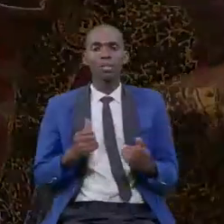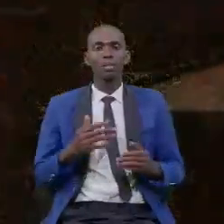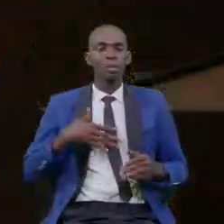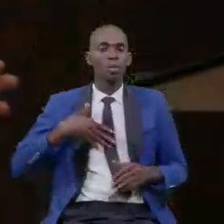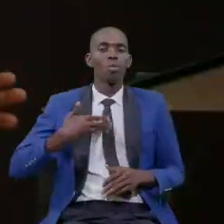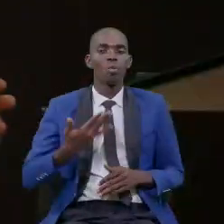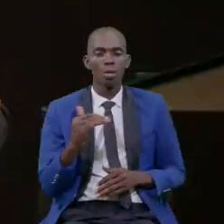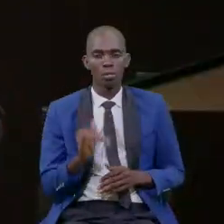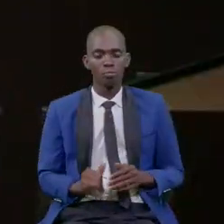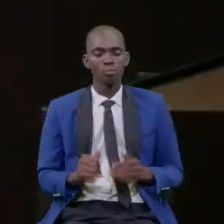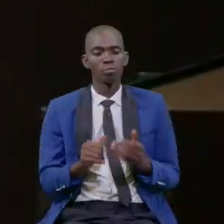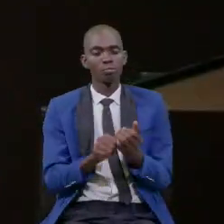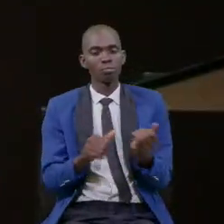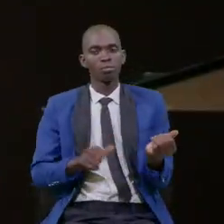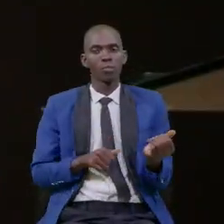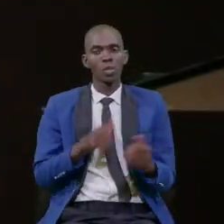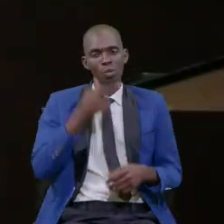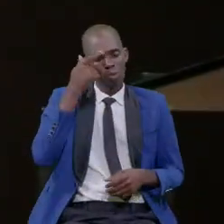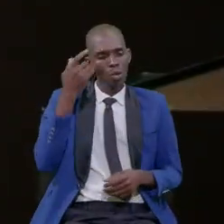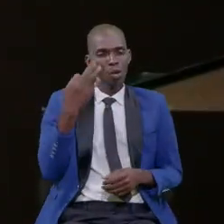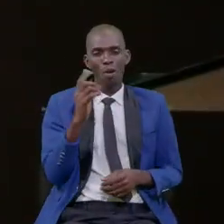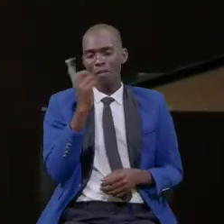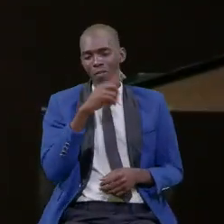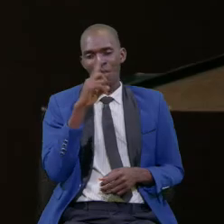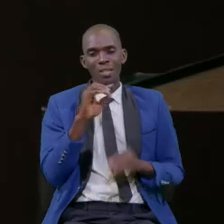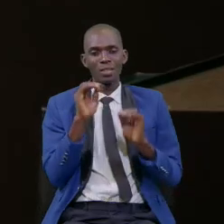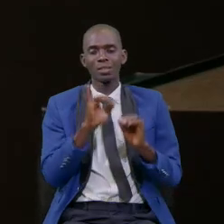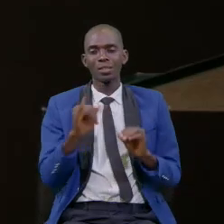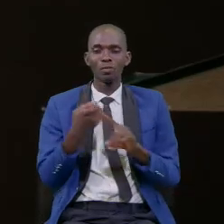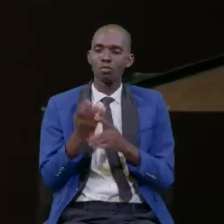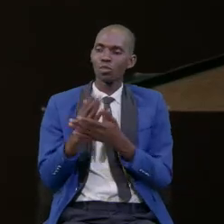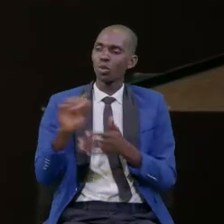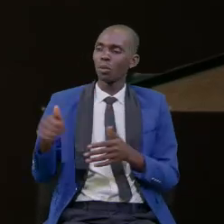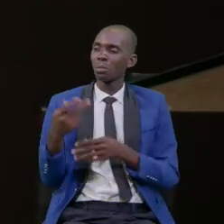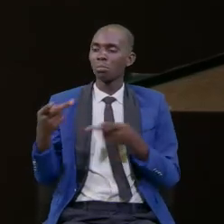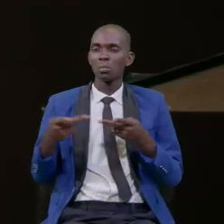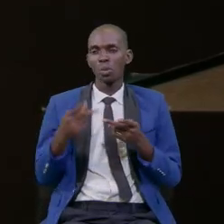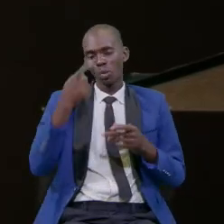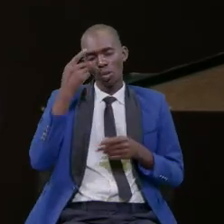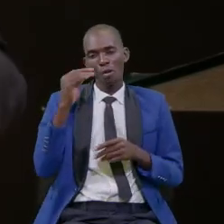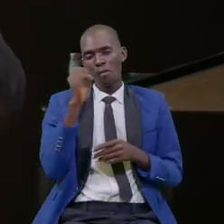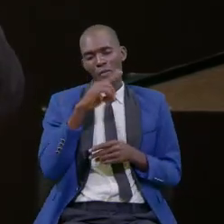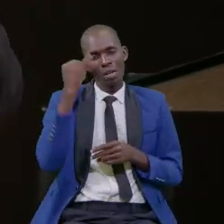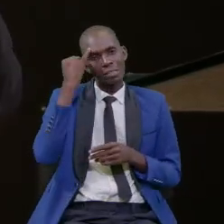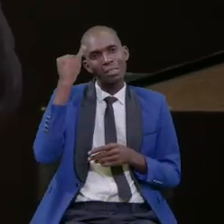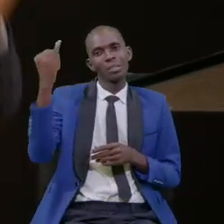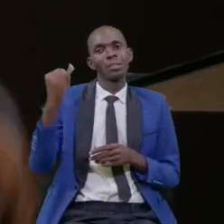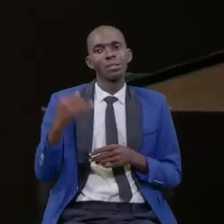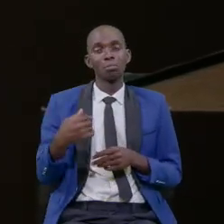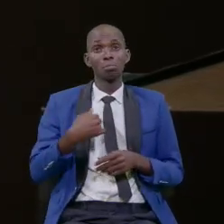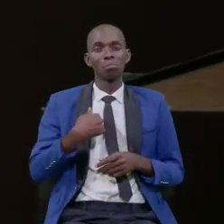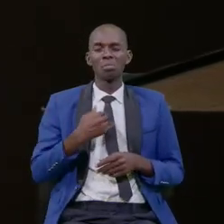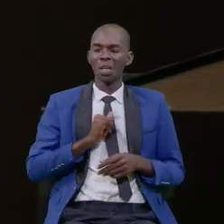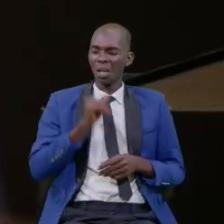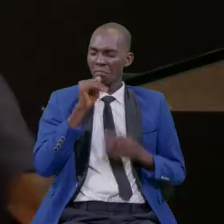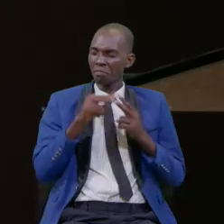who draw back because of false doctrine, because of false idea. I am